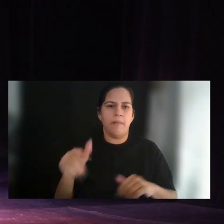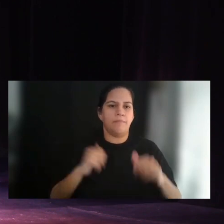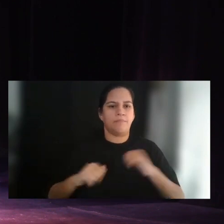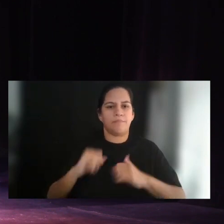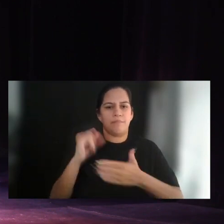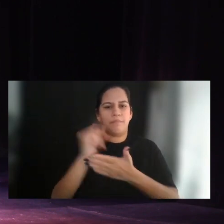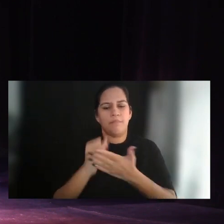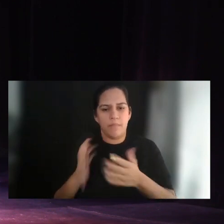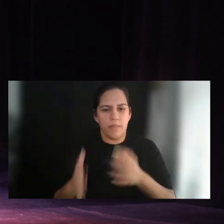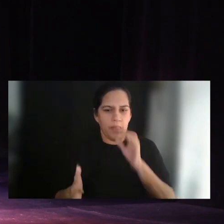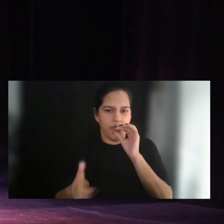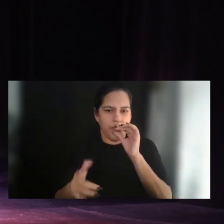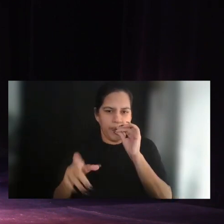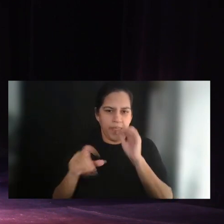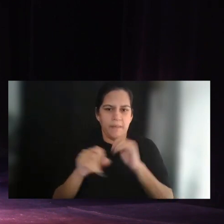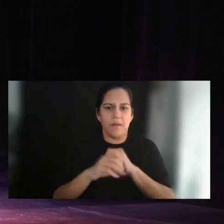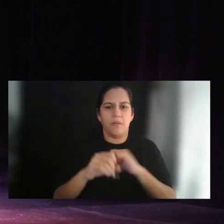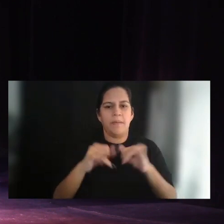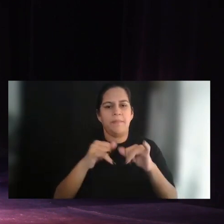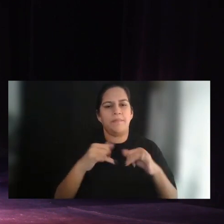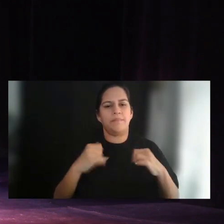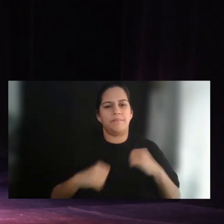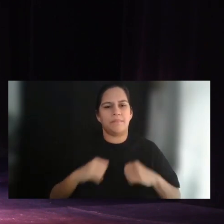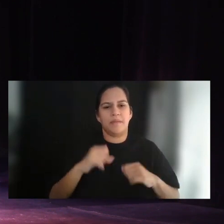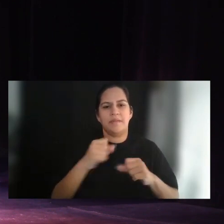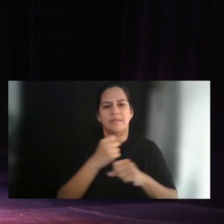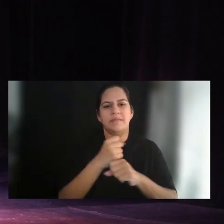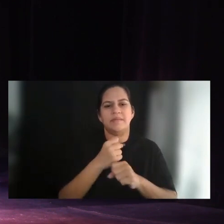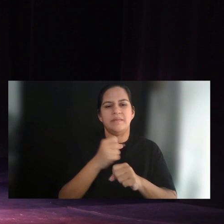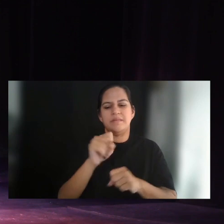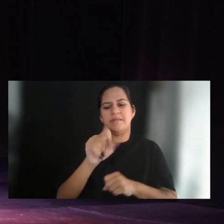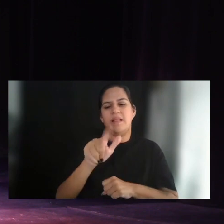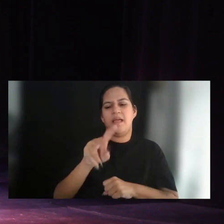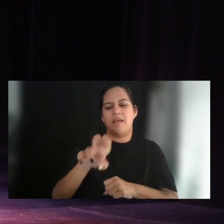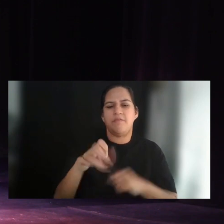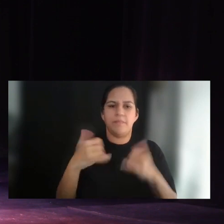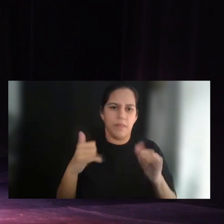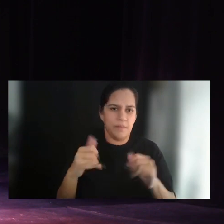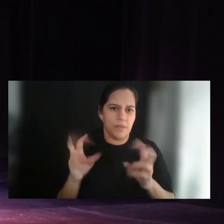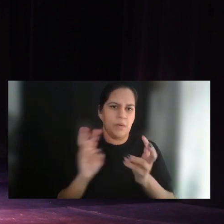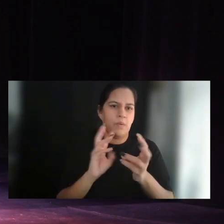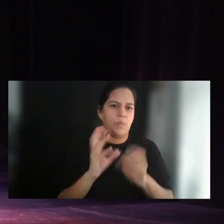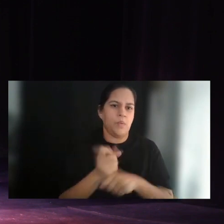play, Slave Play, winner of the 2018 Kennedy Center Rosa